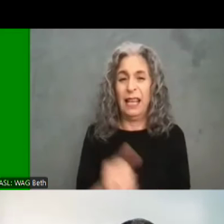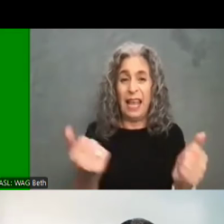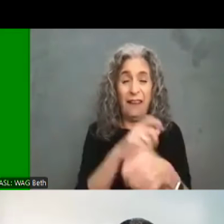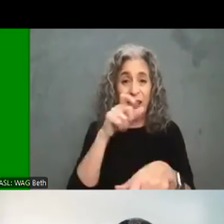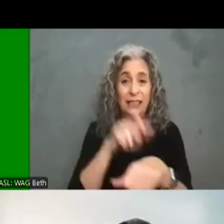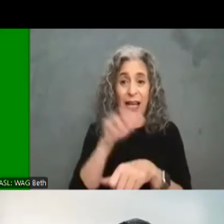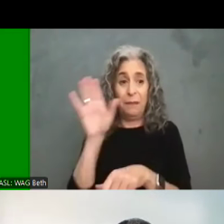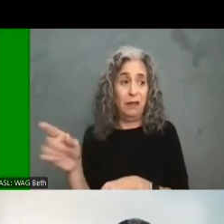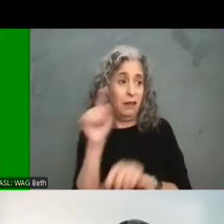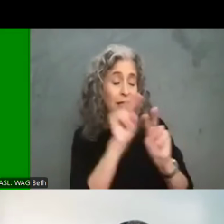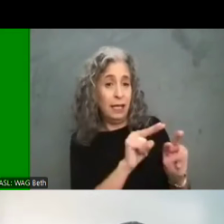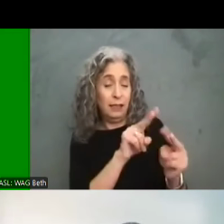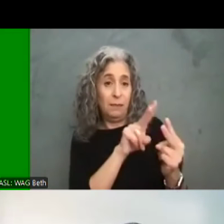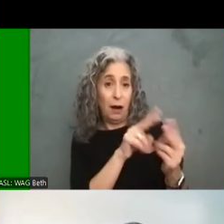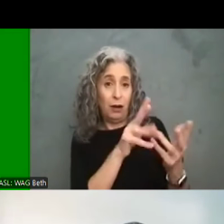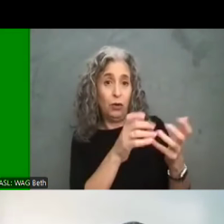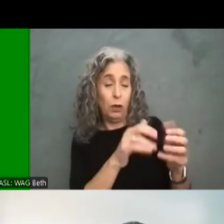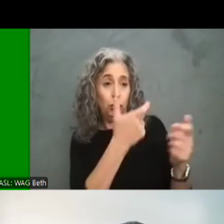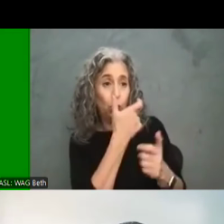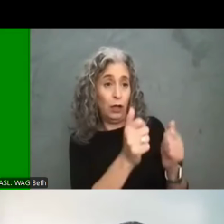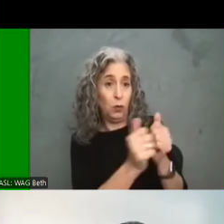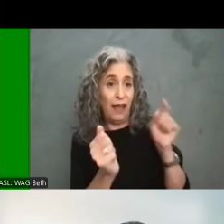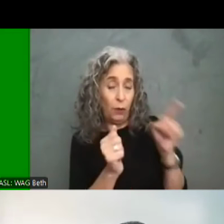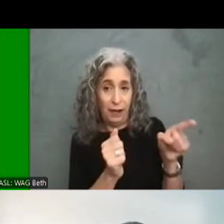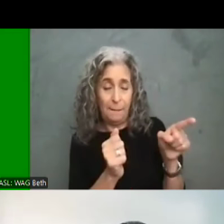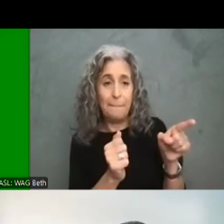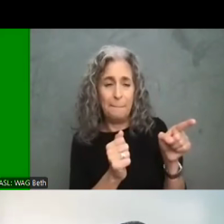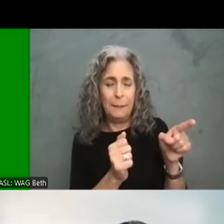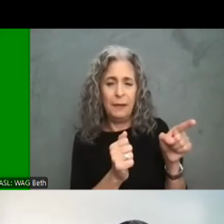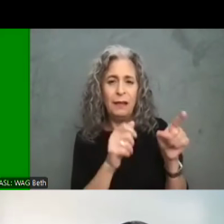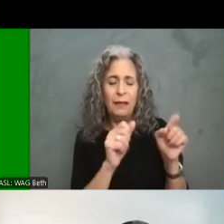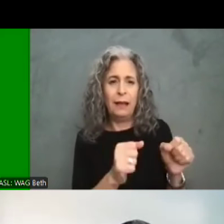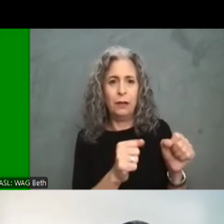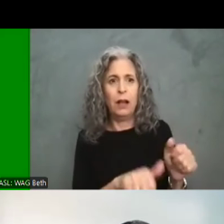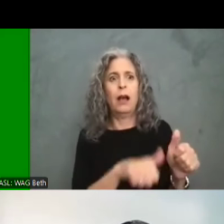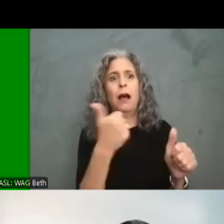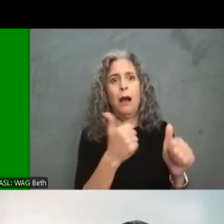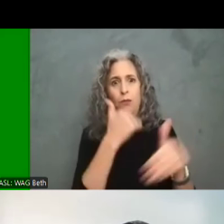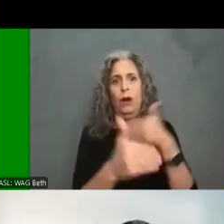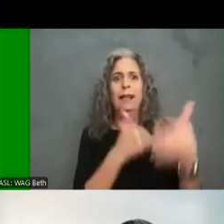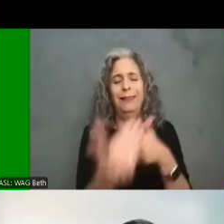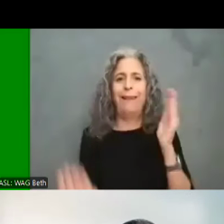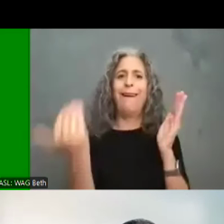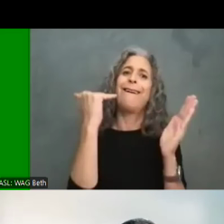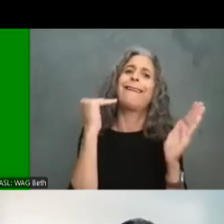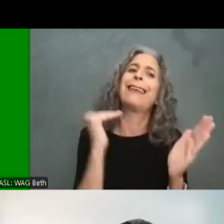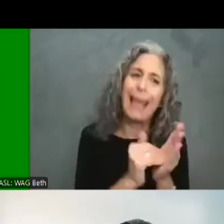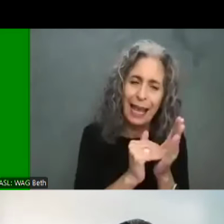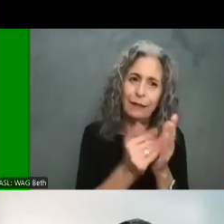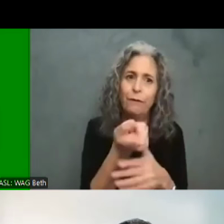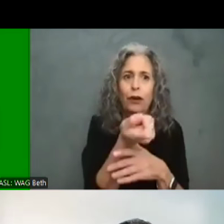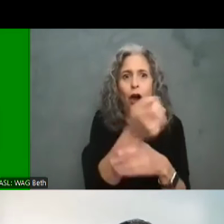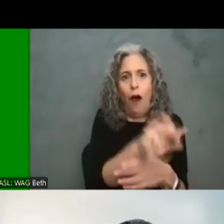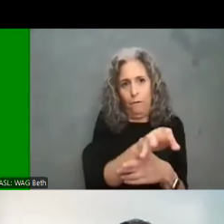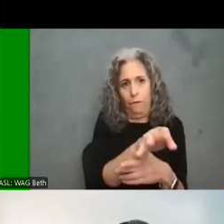partner wants to watch something without him, they have to go through the entire sequence again just to turn the captions